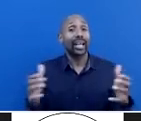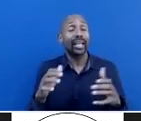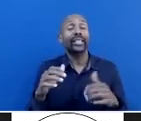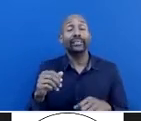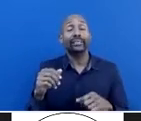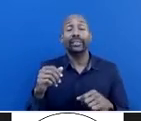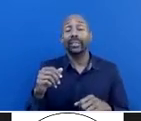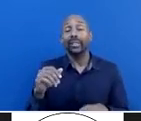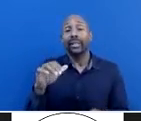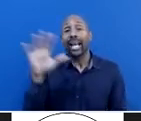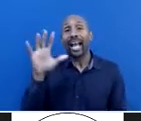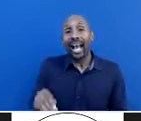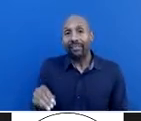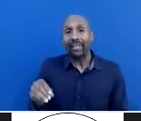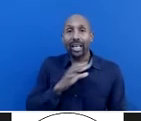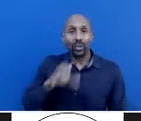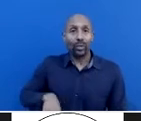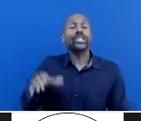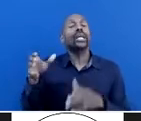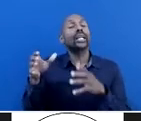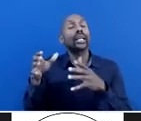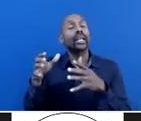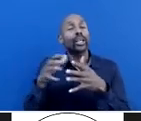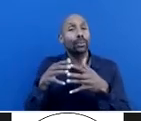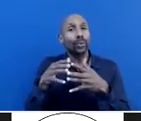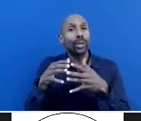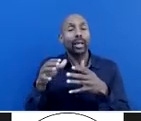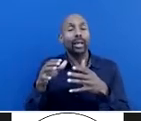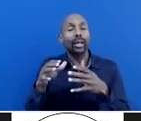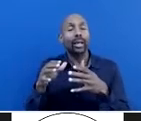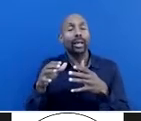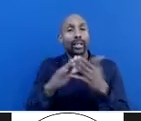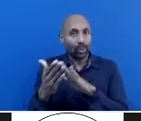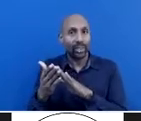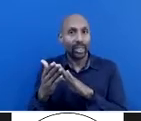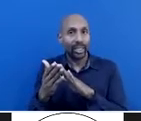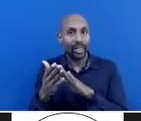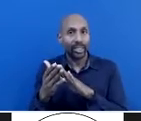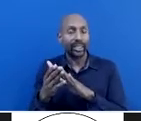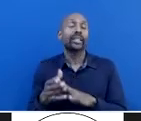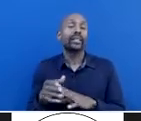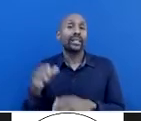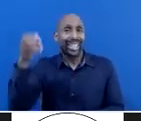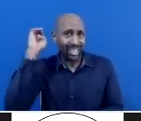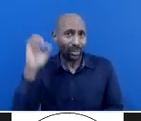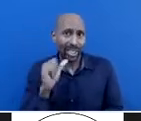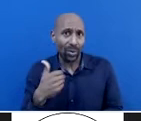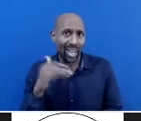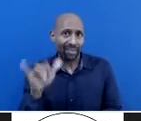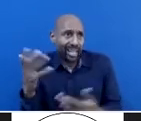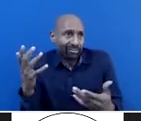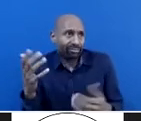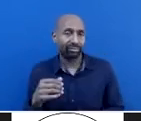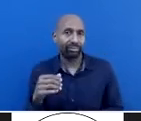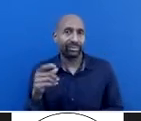have Christianity, foisted upon them. They embrace that before the Holy Roman Empire does. The kings of Congo don't have Christianity